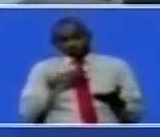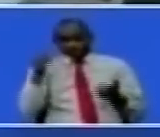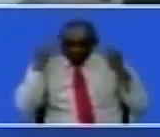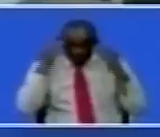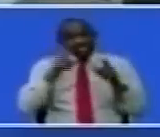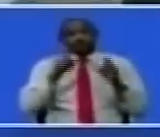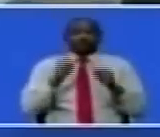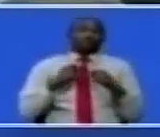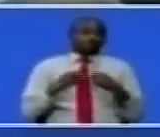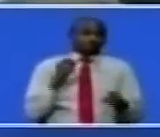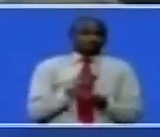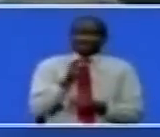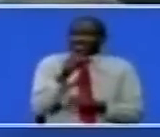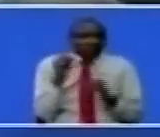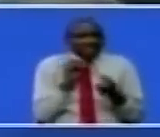court.